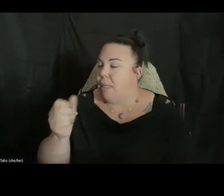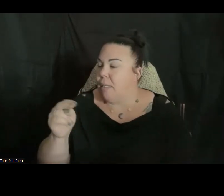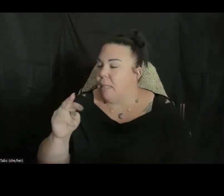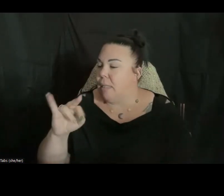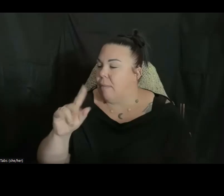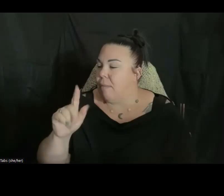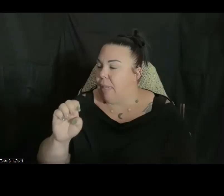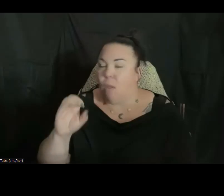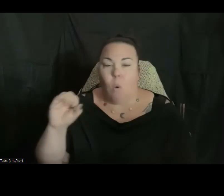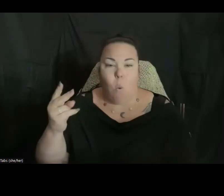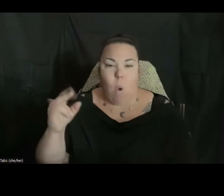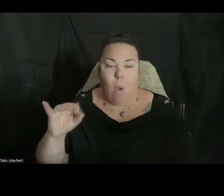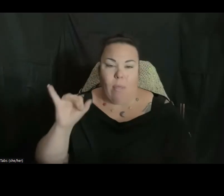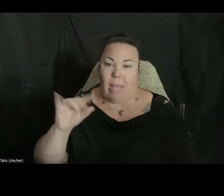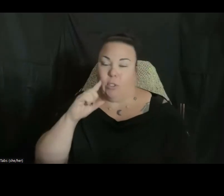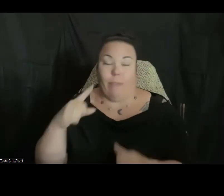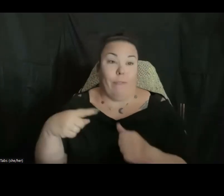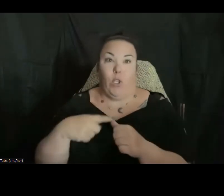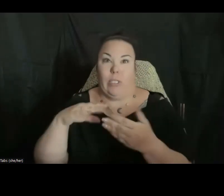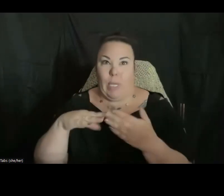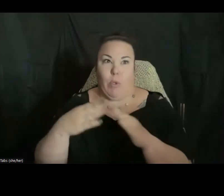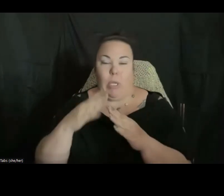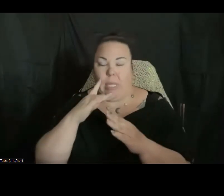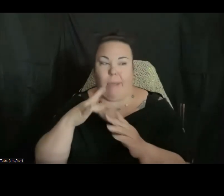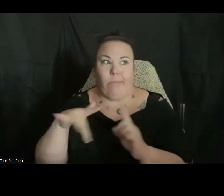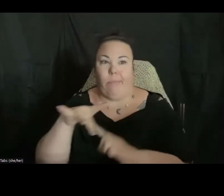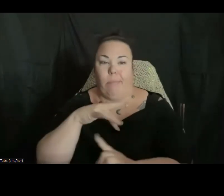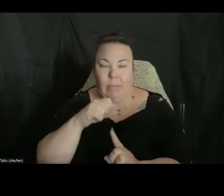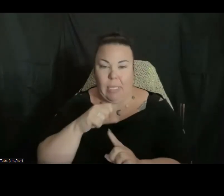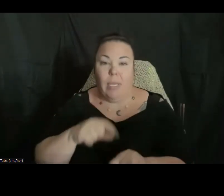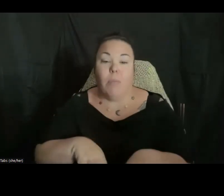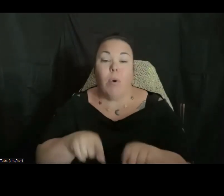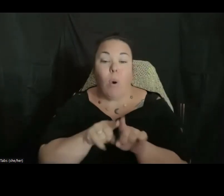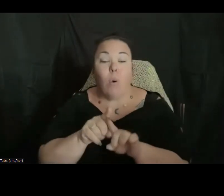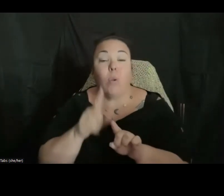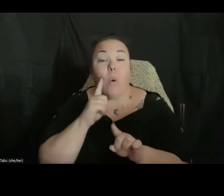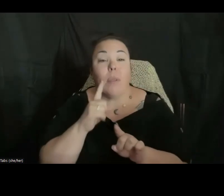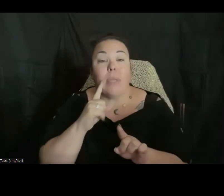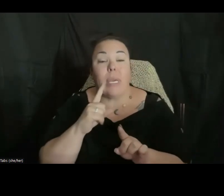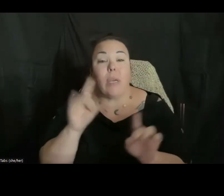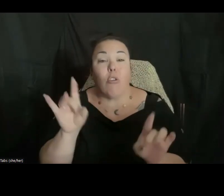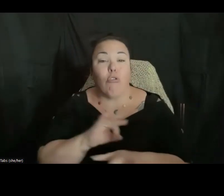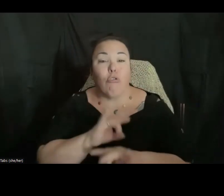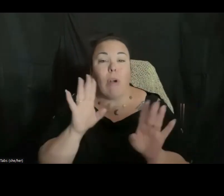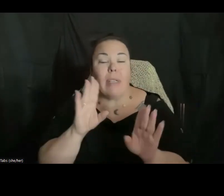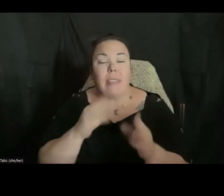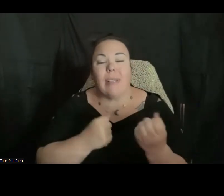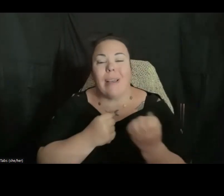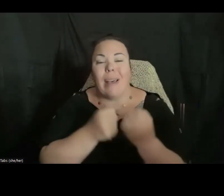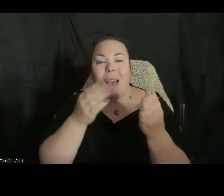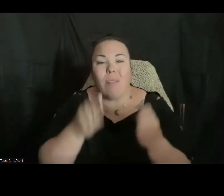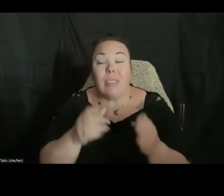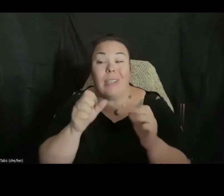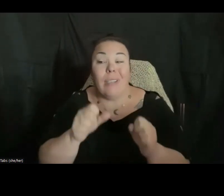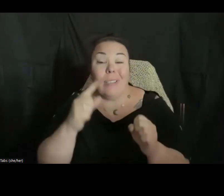New Leaf community is, but where also our crisis advocates can then bring their clients to this